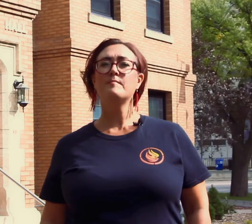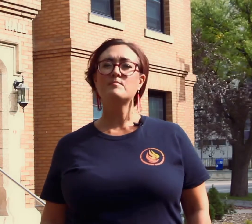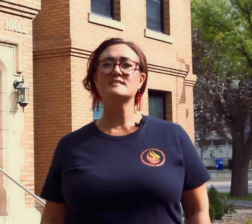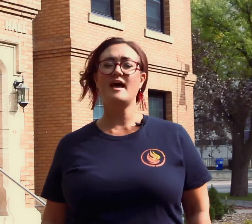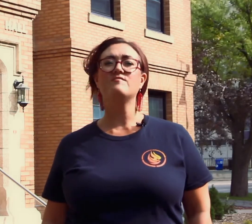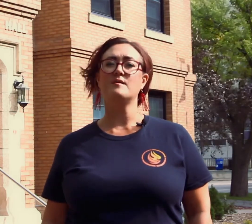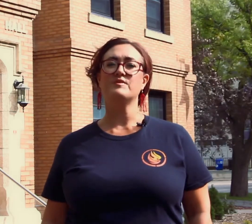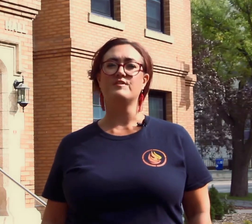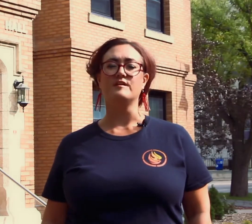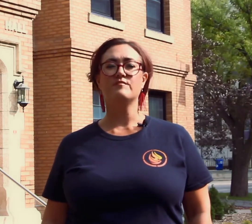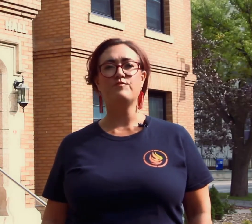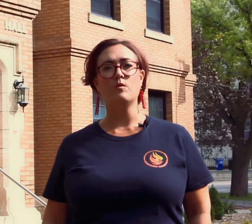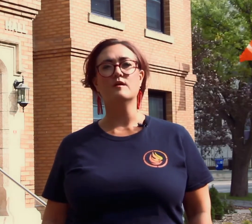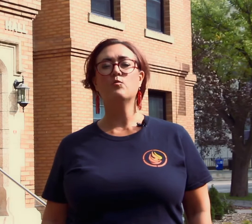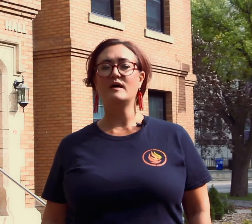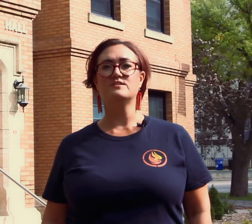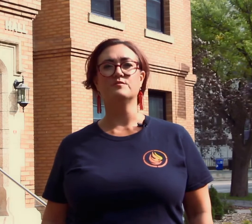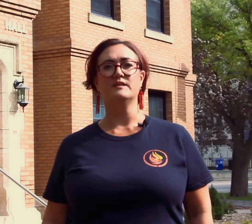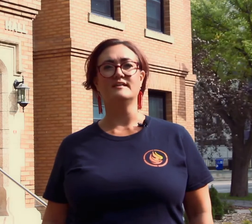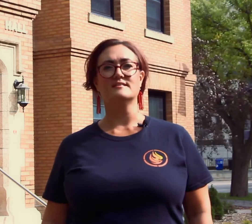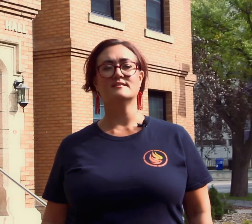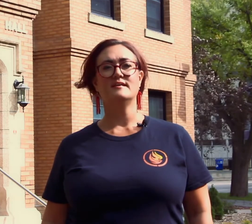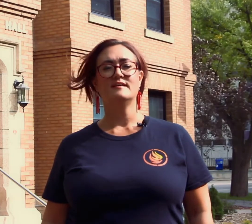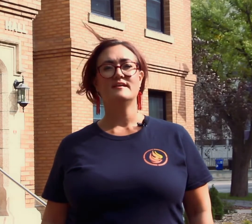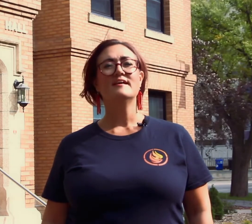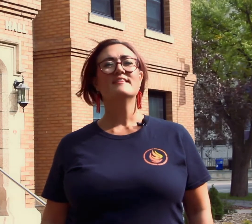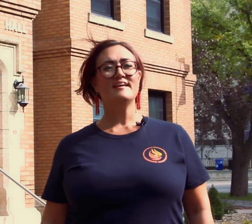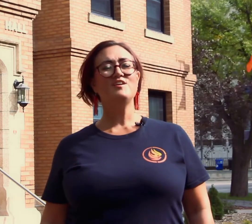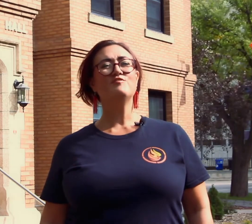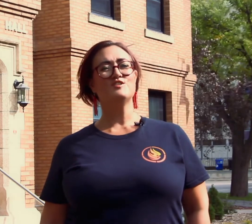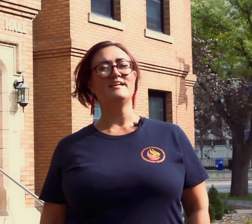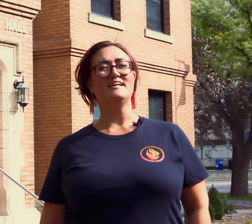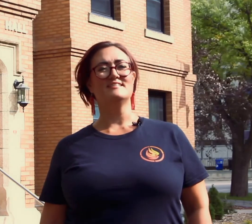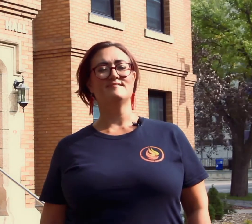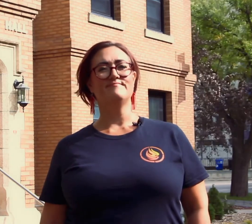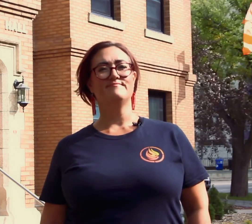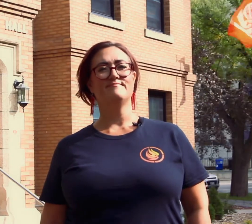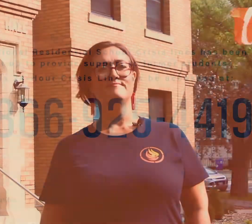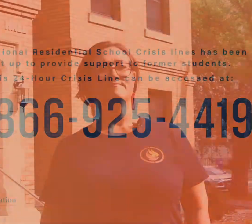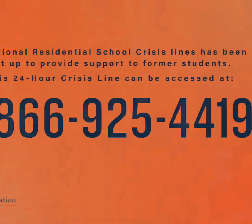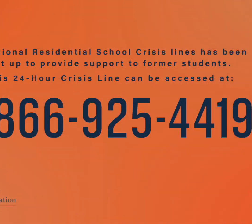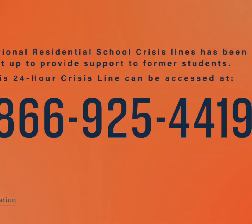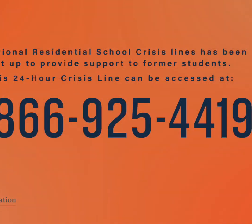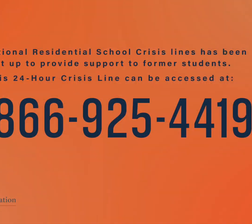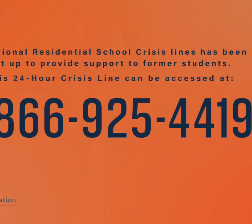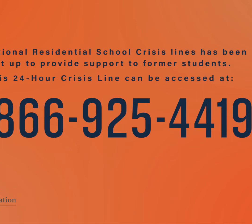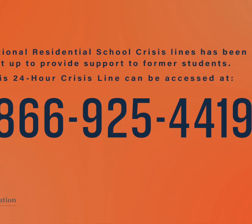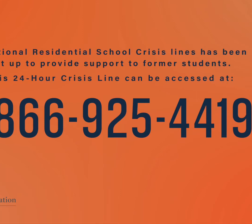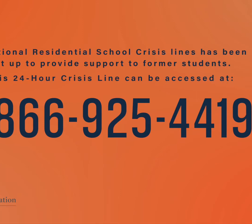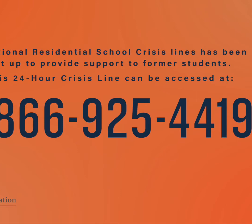Also, remember to have empathy for what took place. Thank you for joining us.